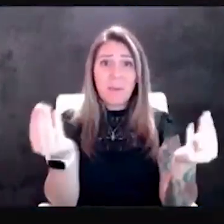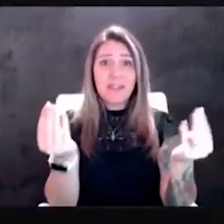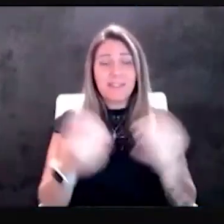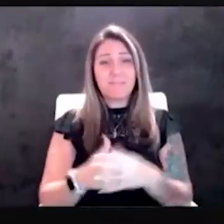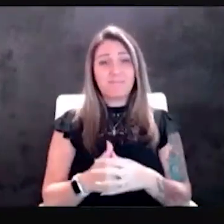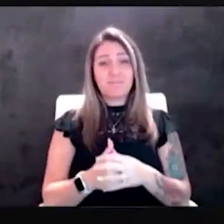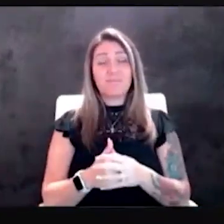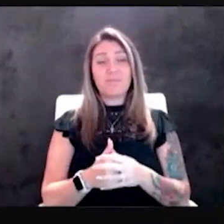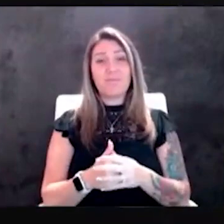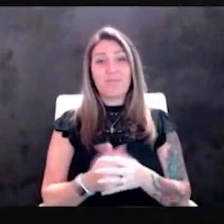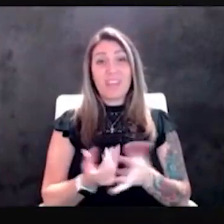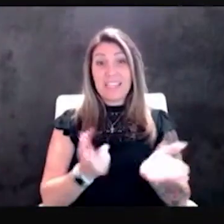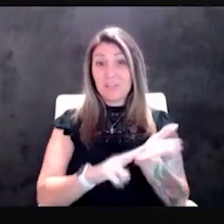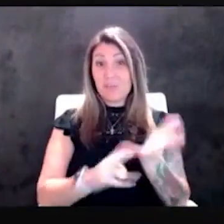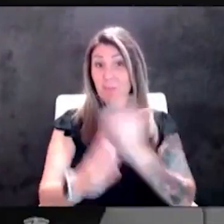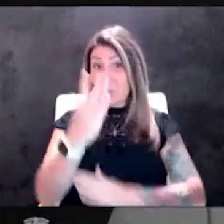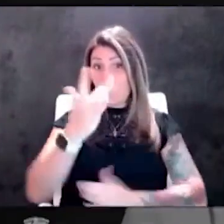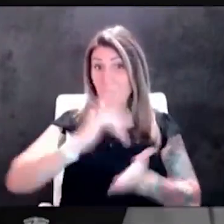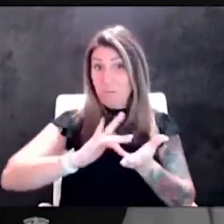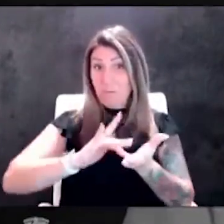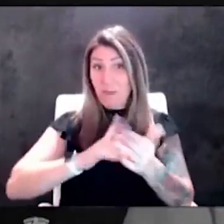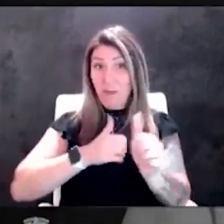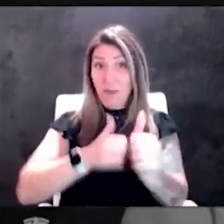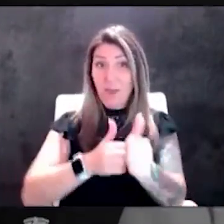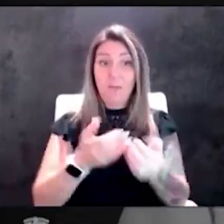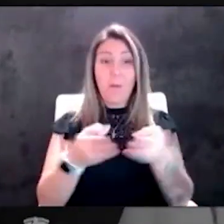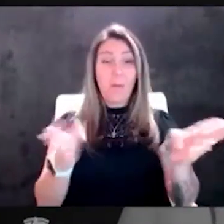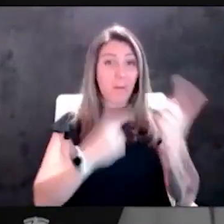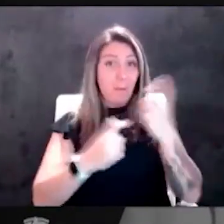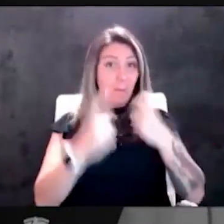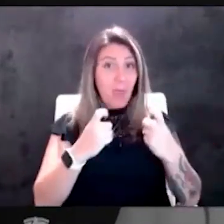Subscribe to our morning medical update and open mics